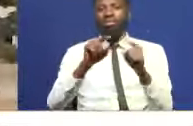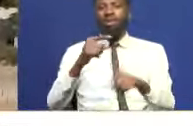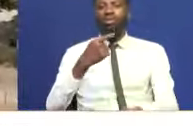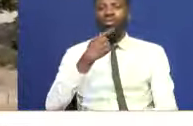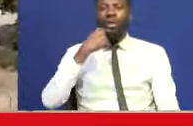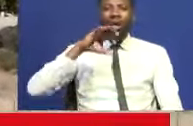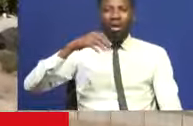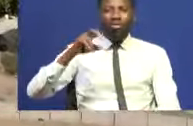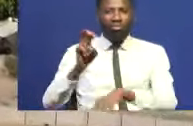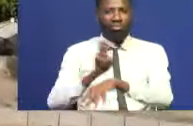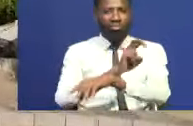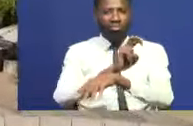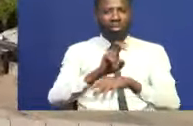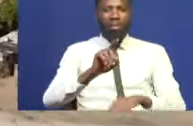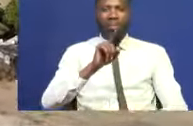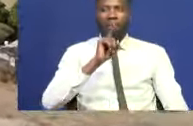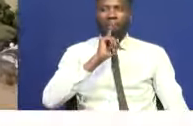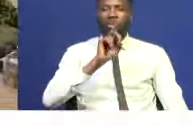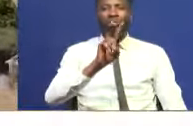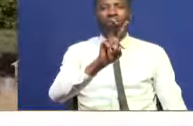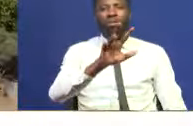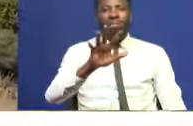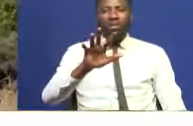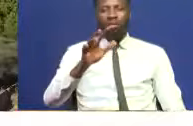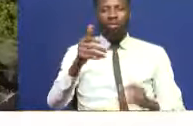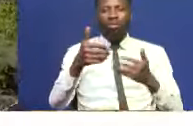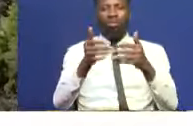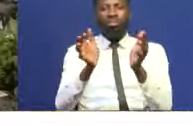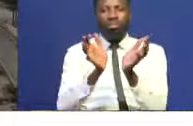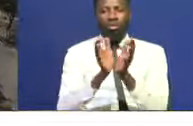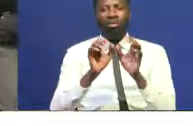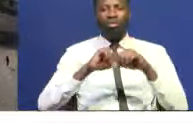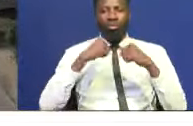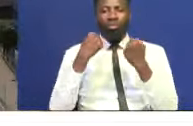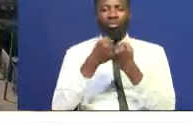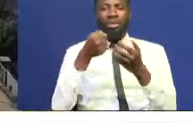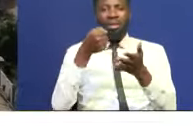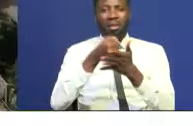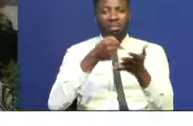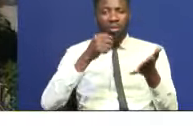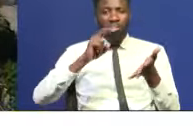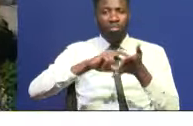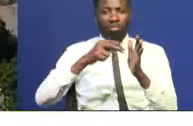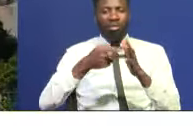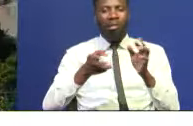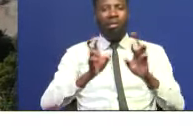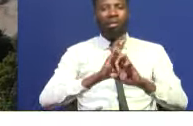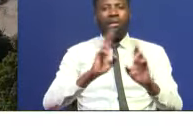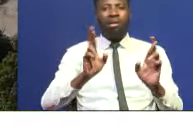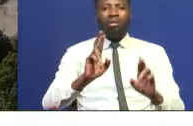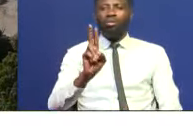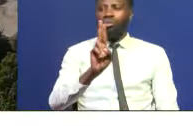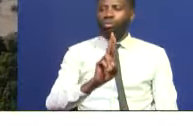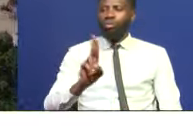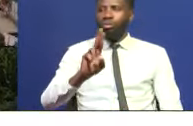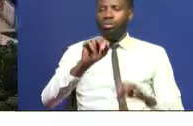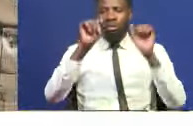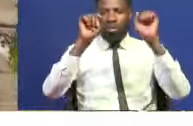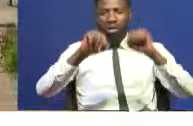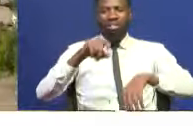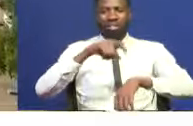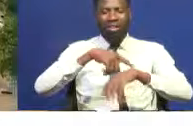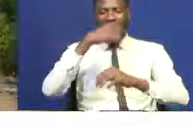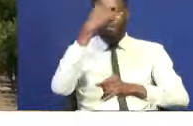have declared 25 community social impact projects in Turkana ready for use after concluding a final